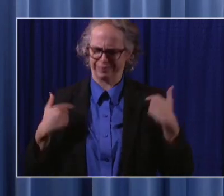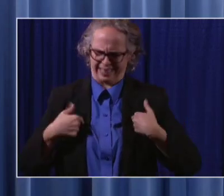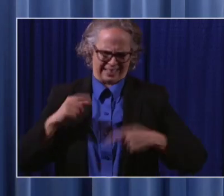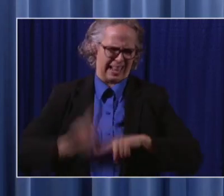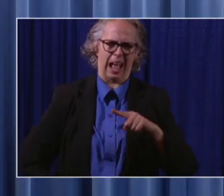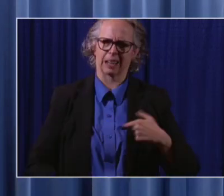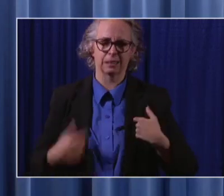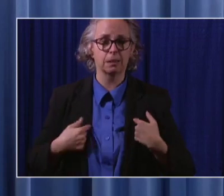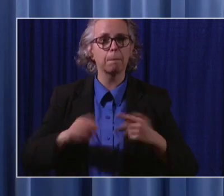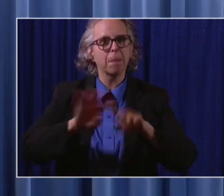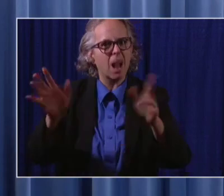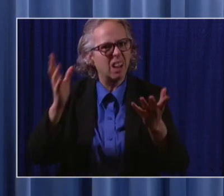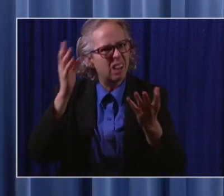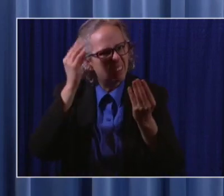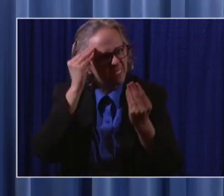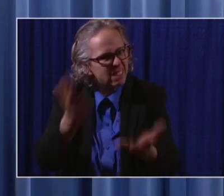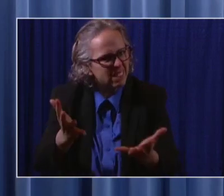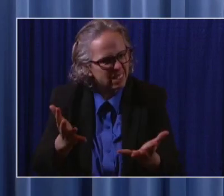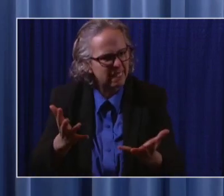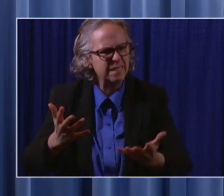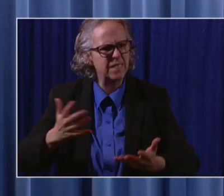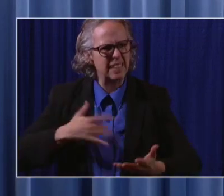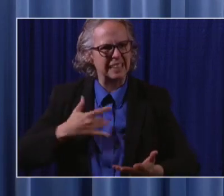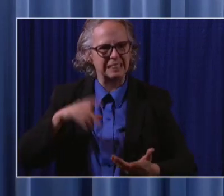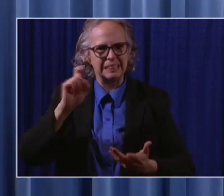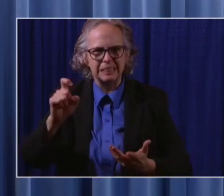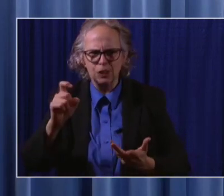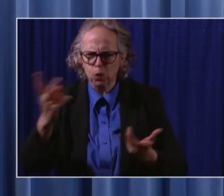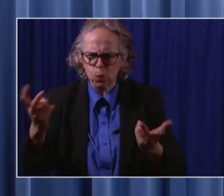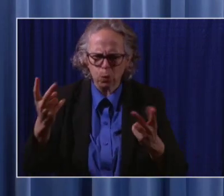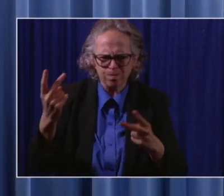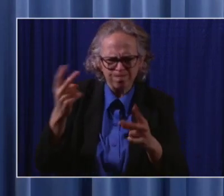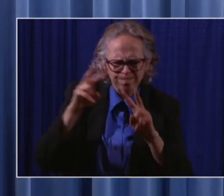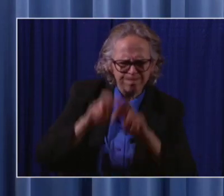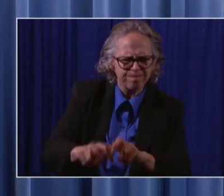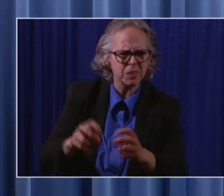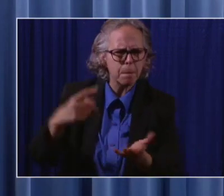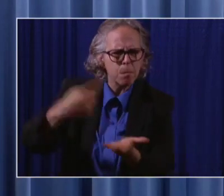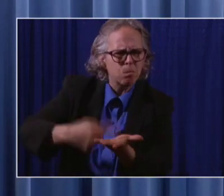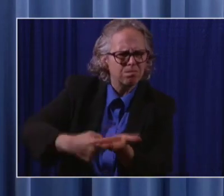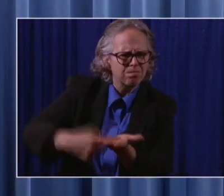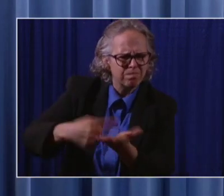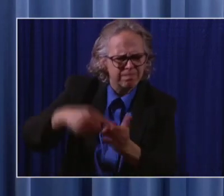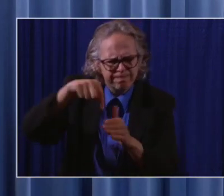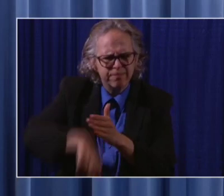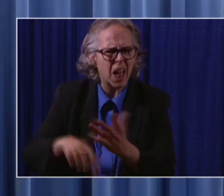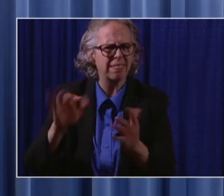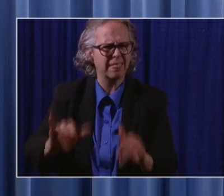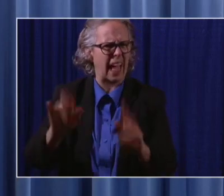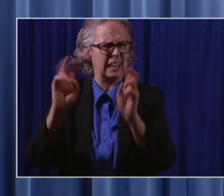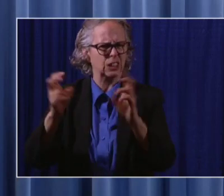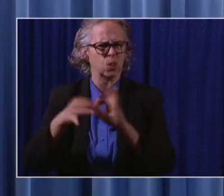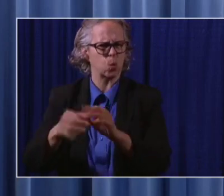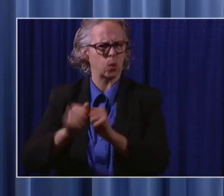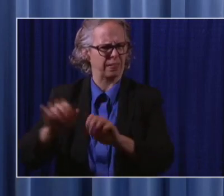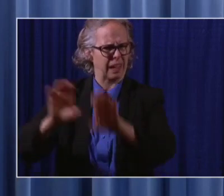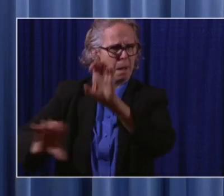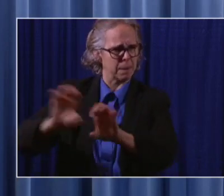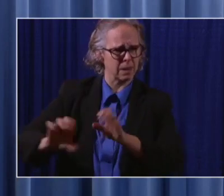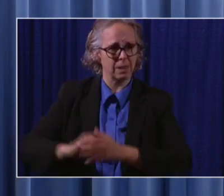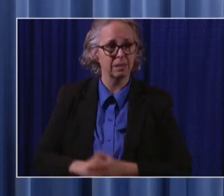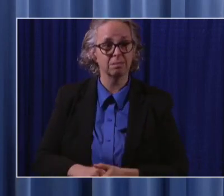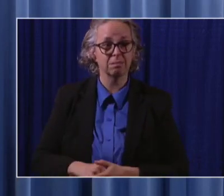think this needs to be looked at more carefully, and the decision needs to be pulled back, which it was.